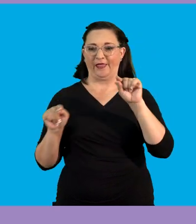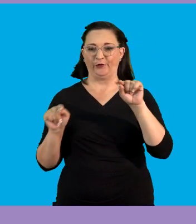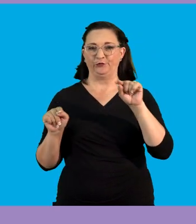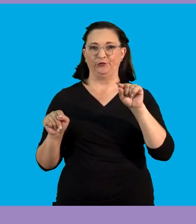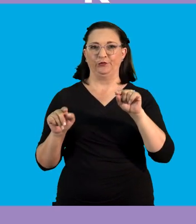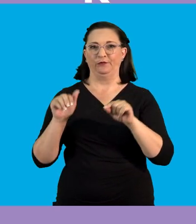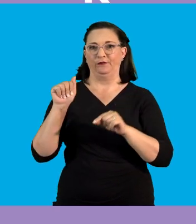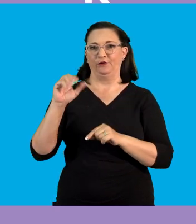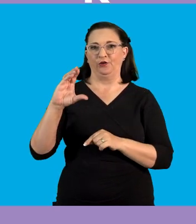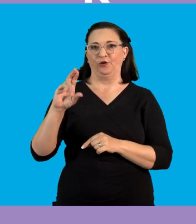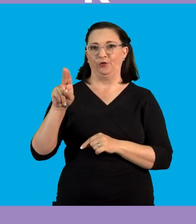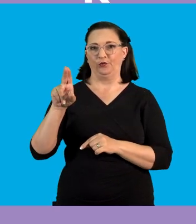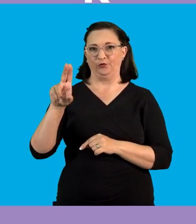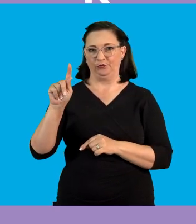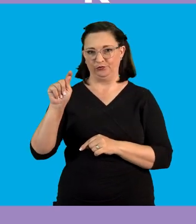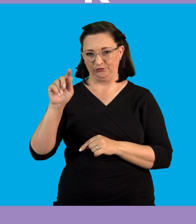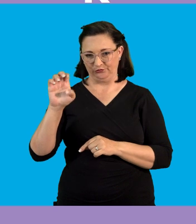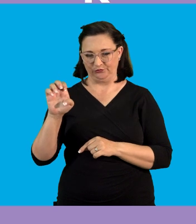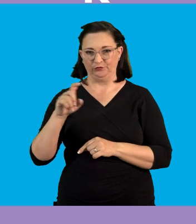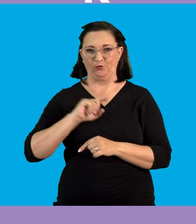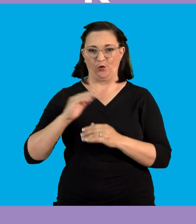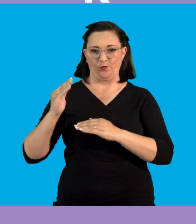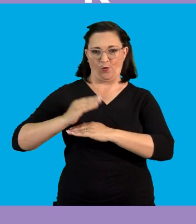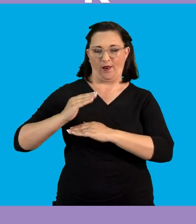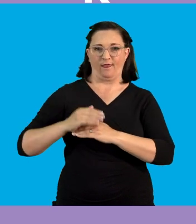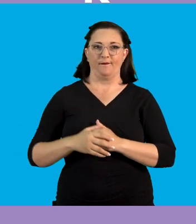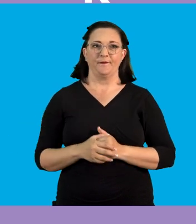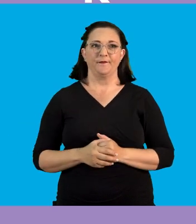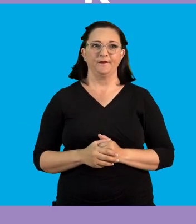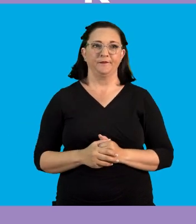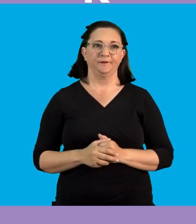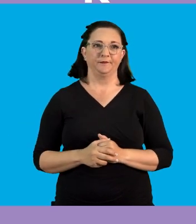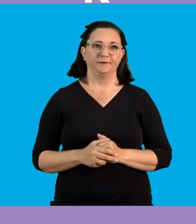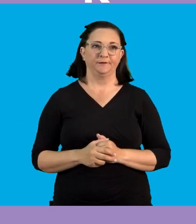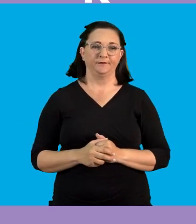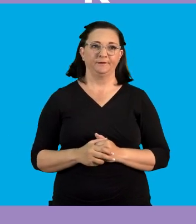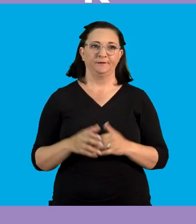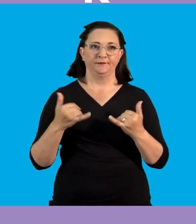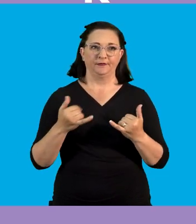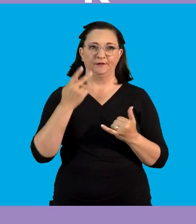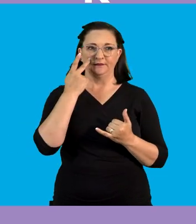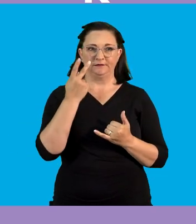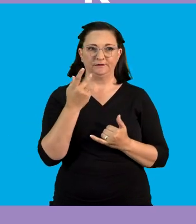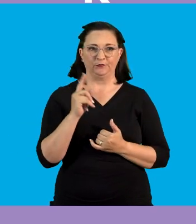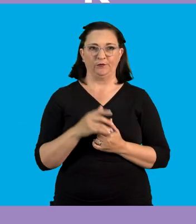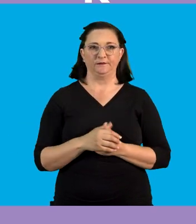angles. Here's an example. Let's look at that diagram together. The first question